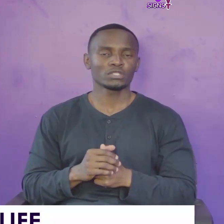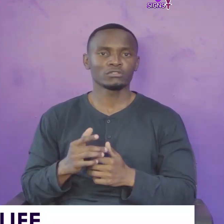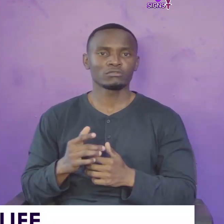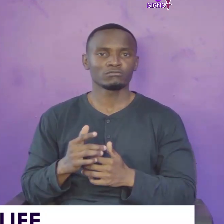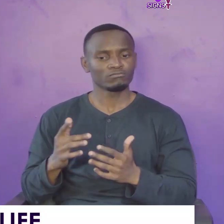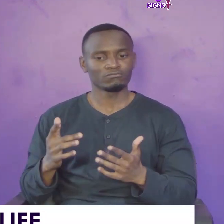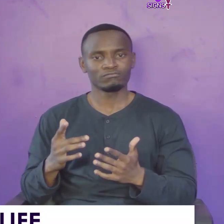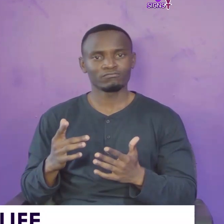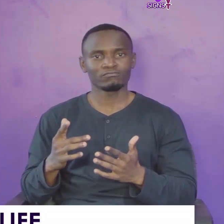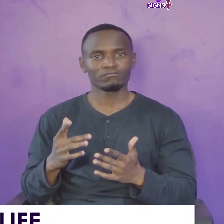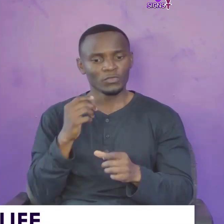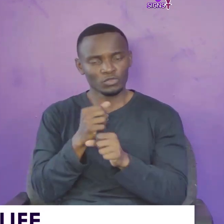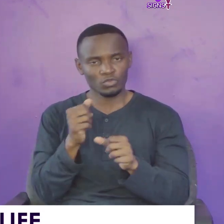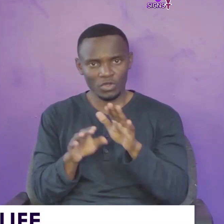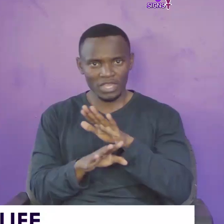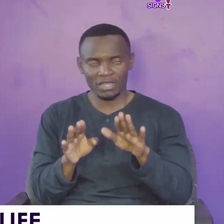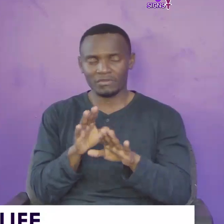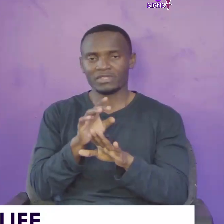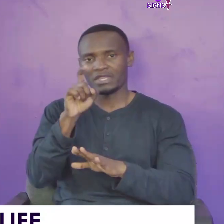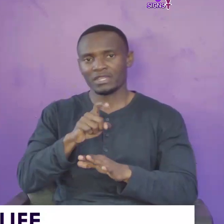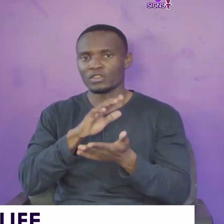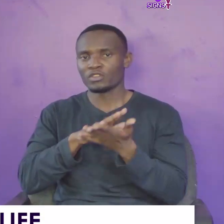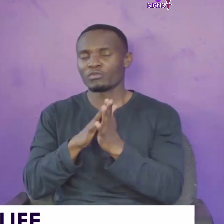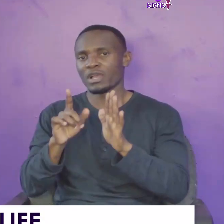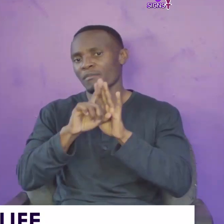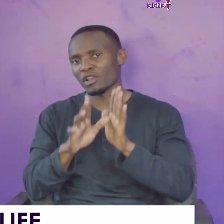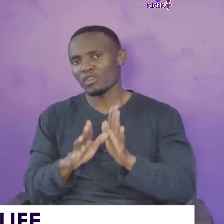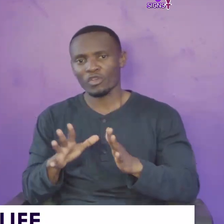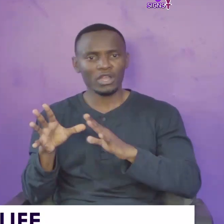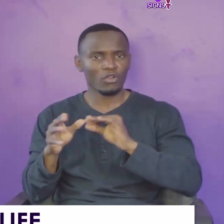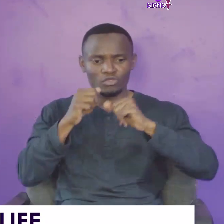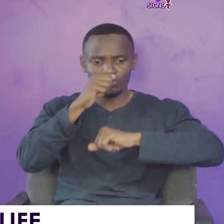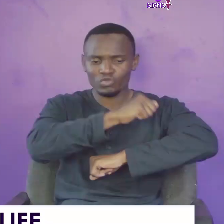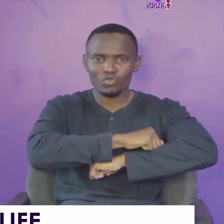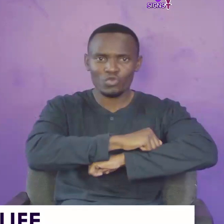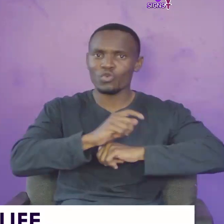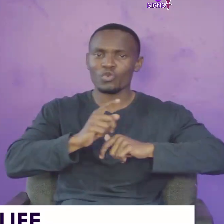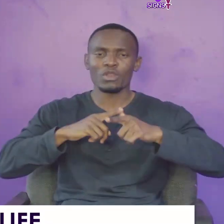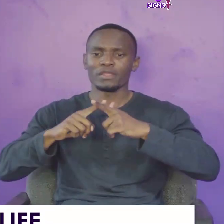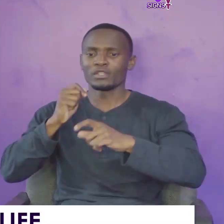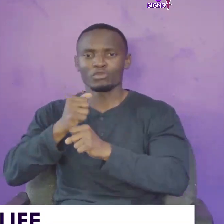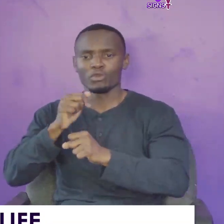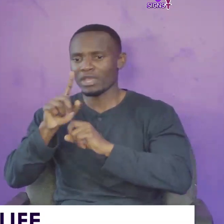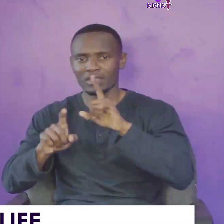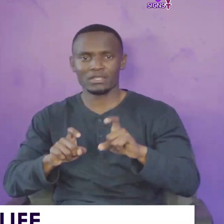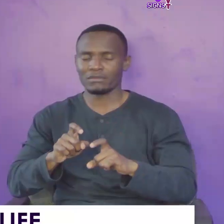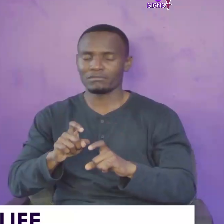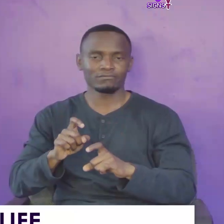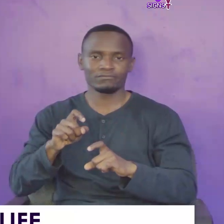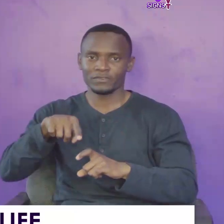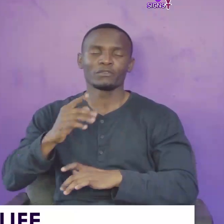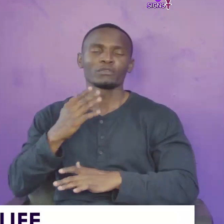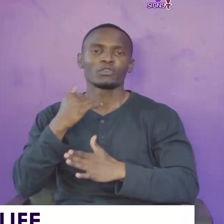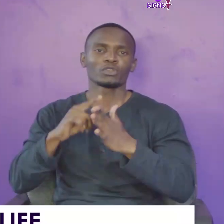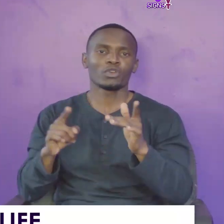a lawyer, and going to school and all of that, passing through the bar and all of that. They are looking for a shortcut so that they're able to practice